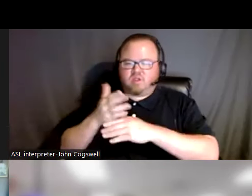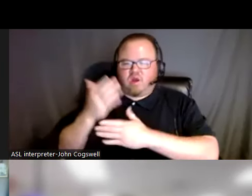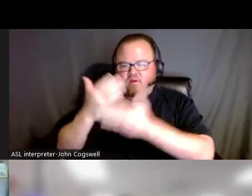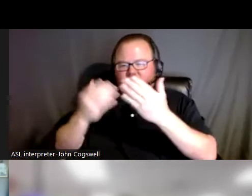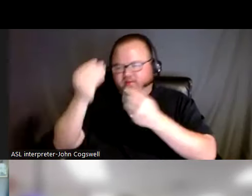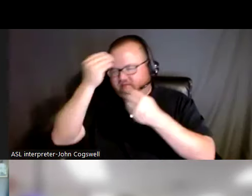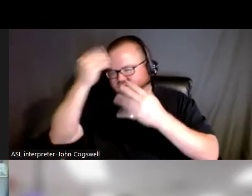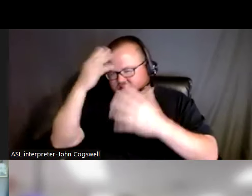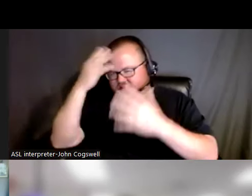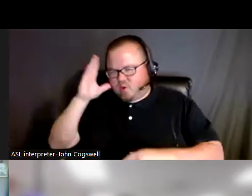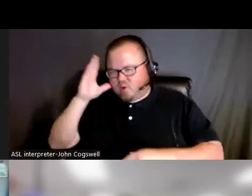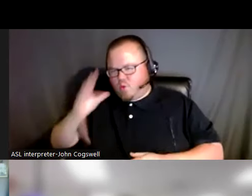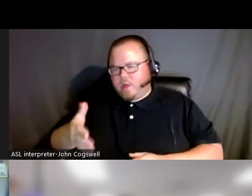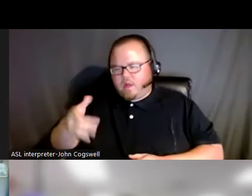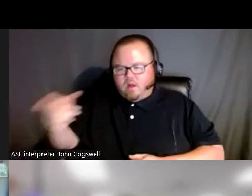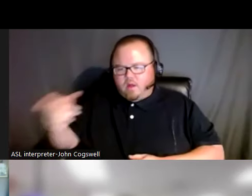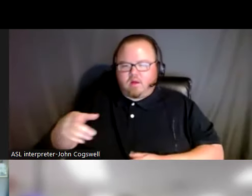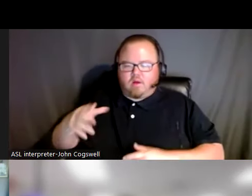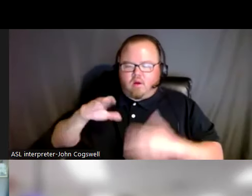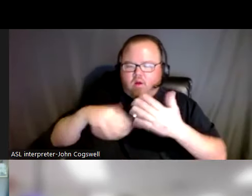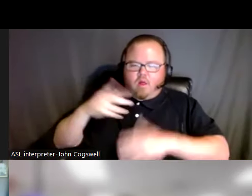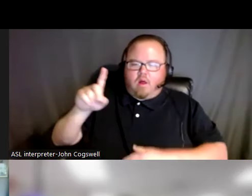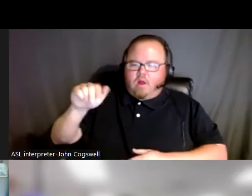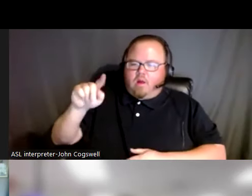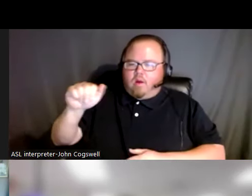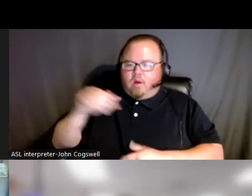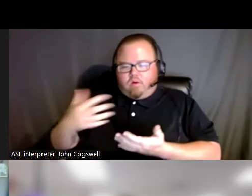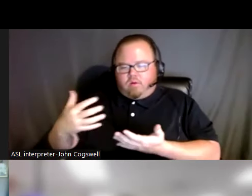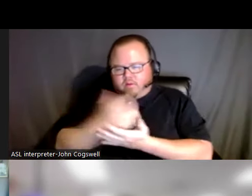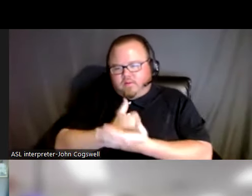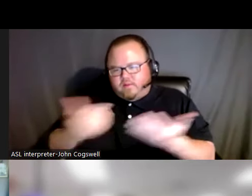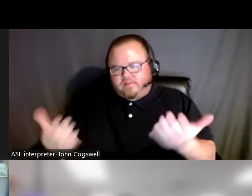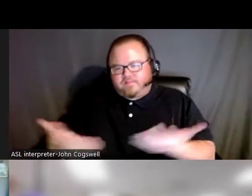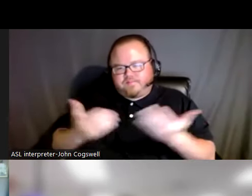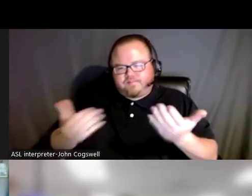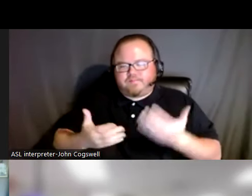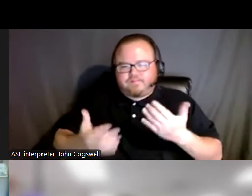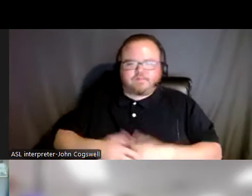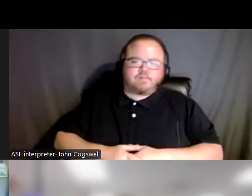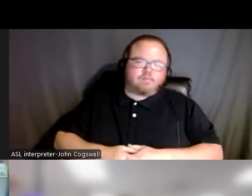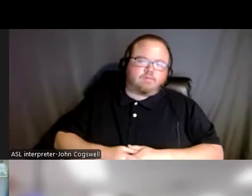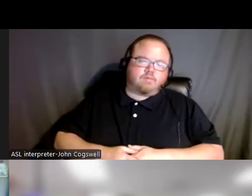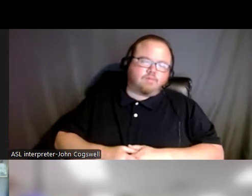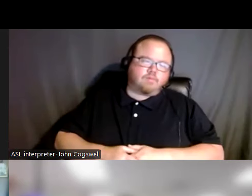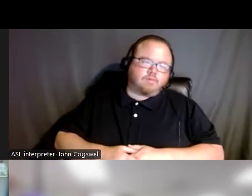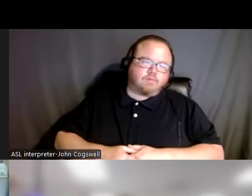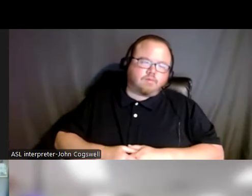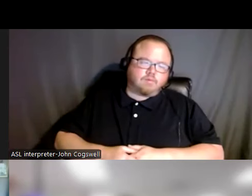on data that we've collected here in regarding